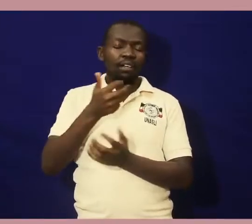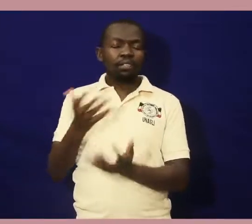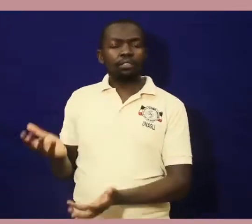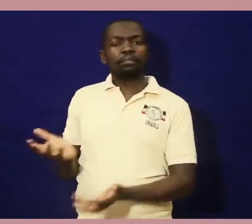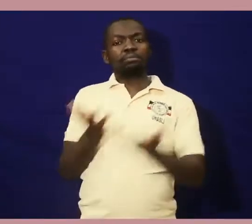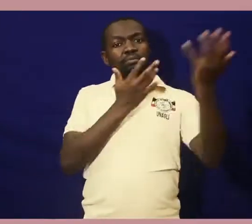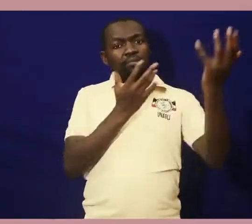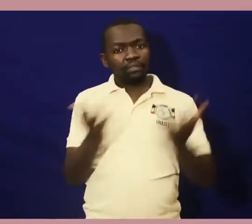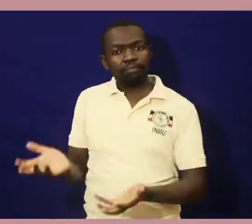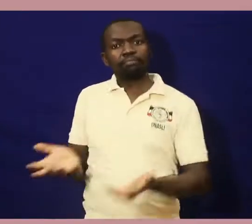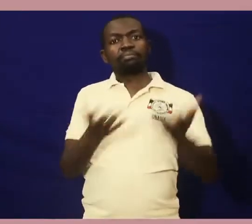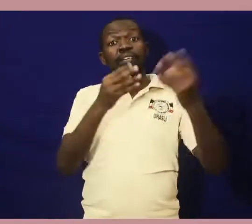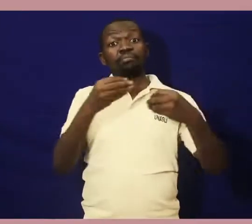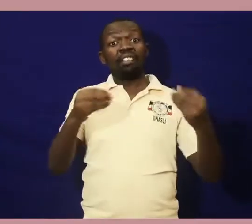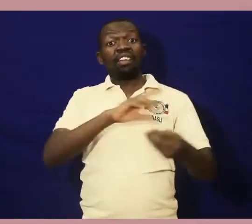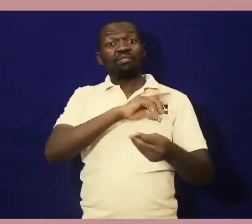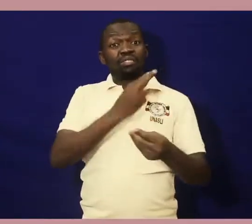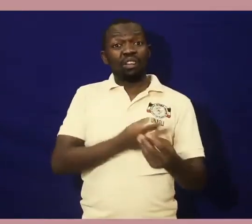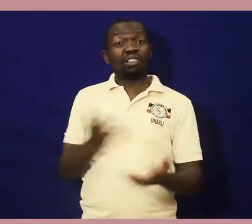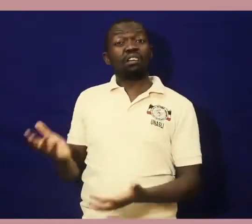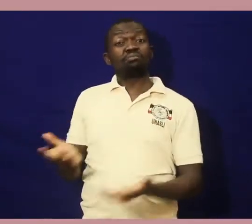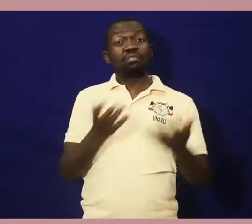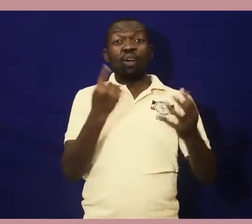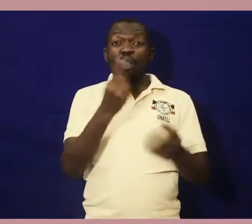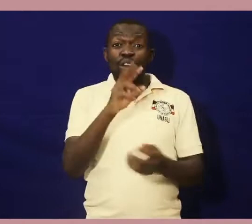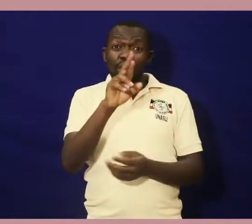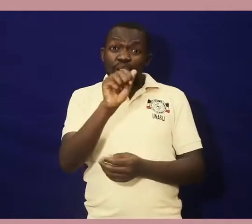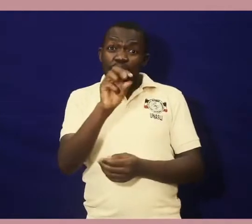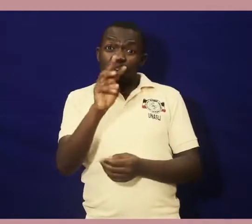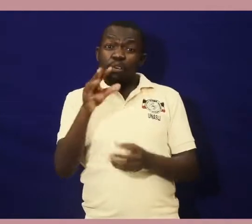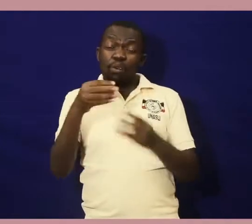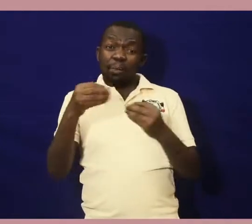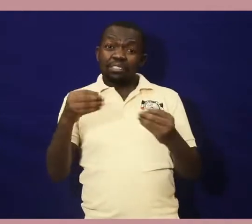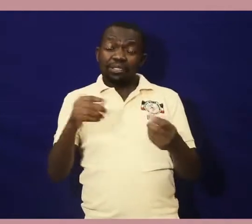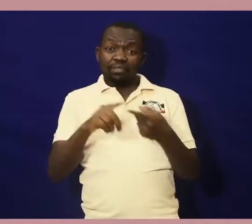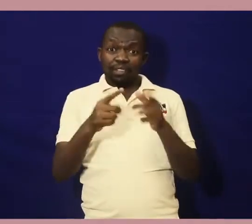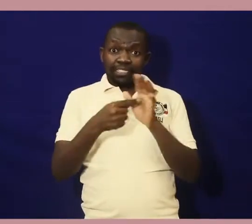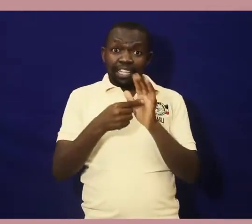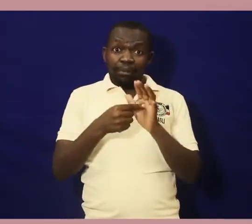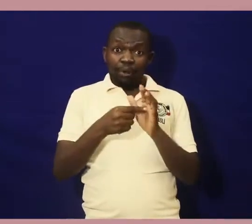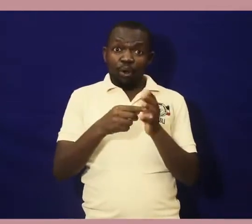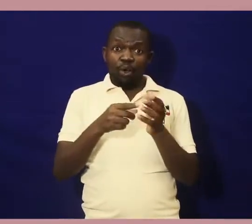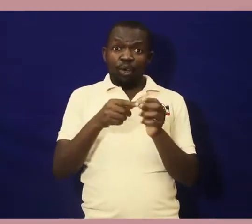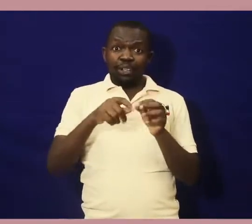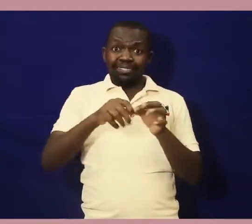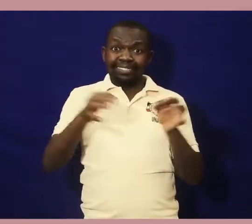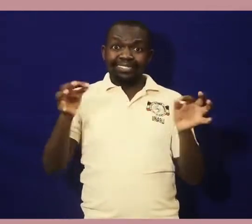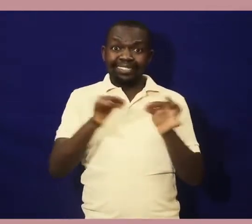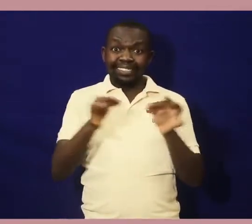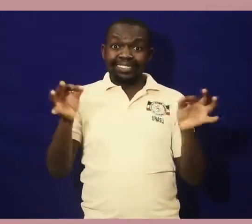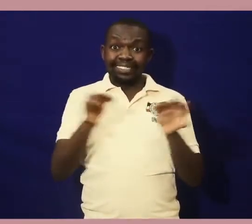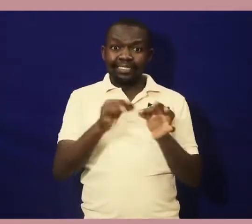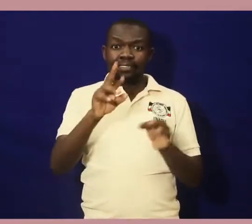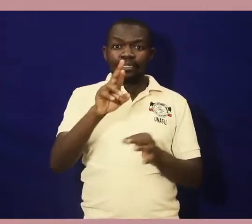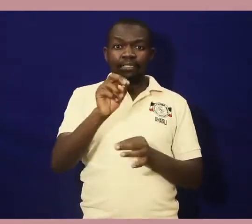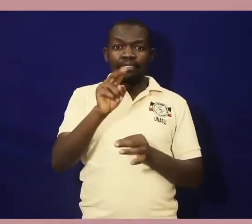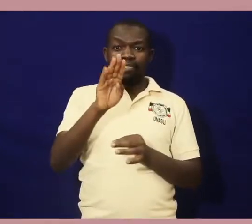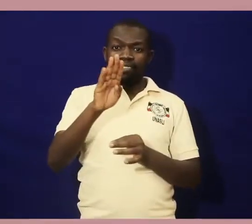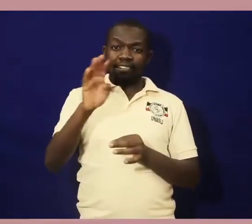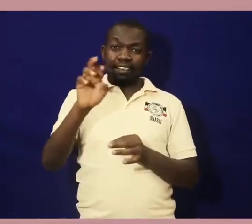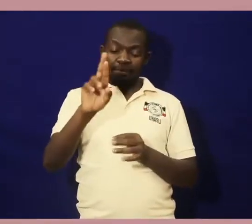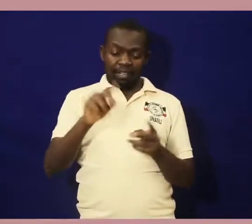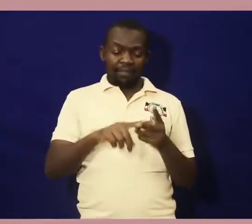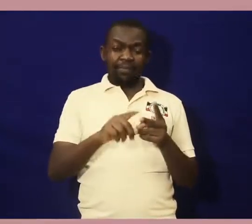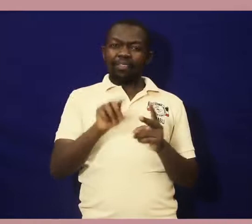effort. Not only were raw materials such as rubber, copper, and other minerals drawn from